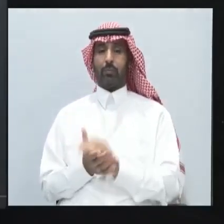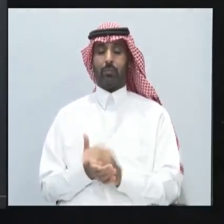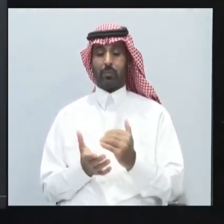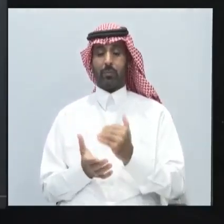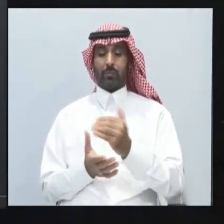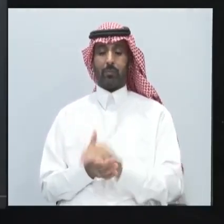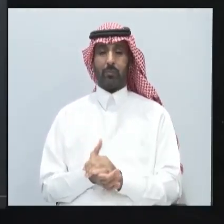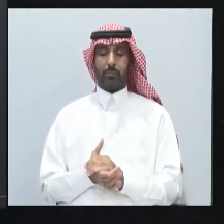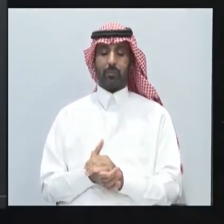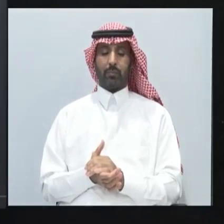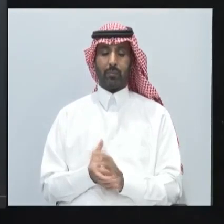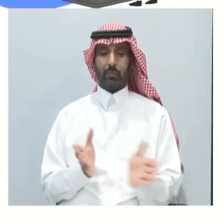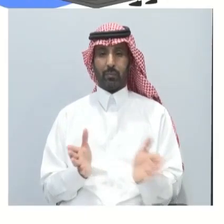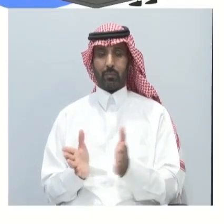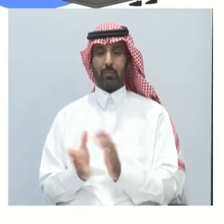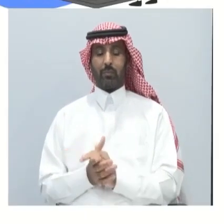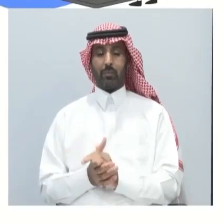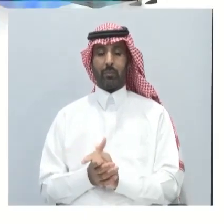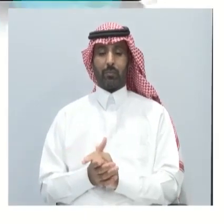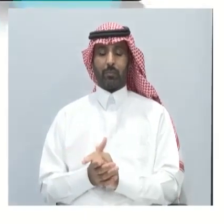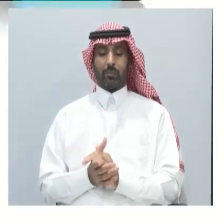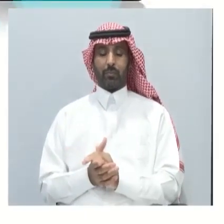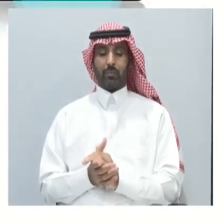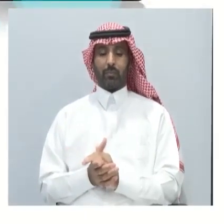correct whatever you need.